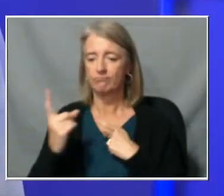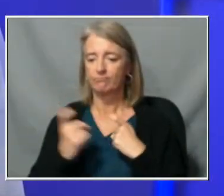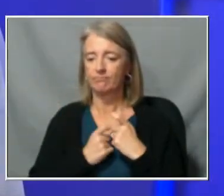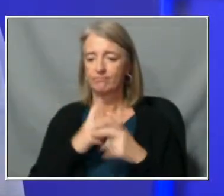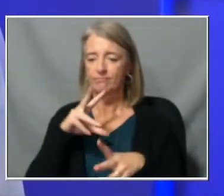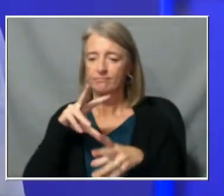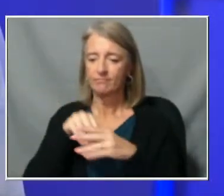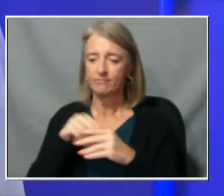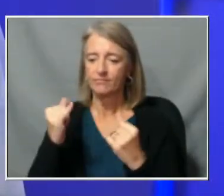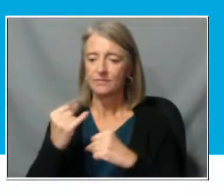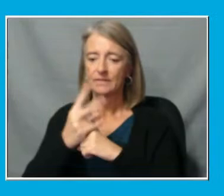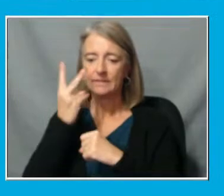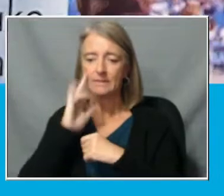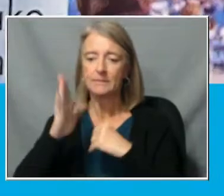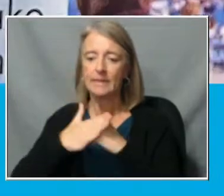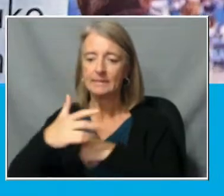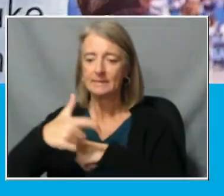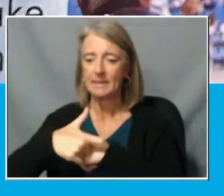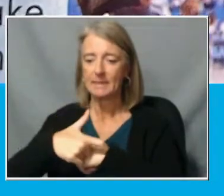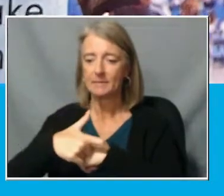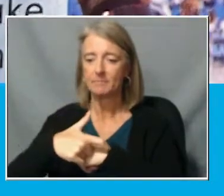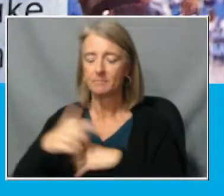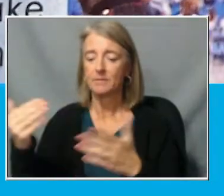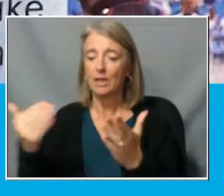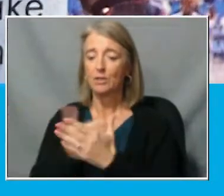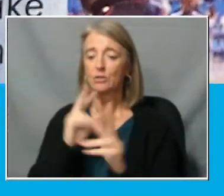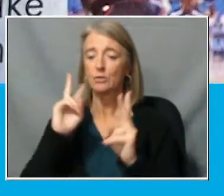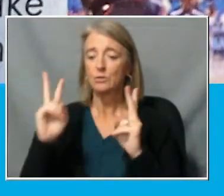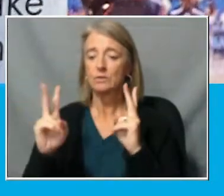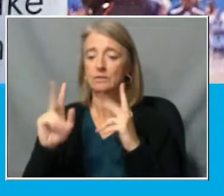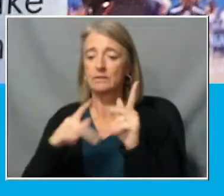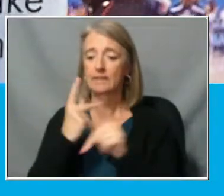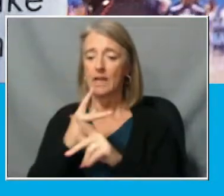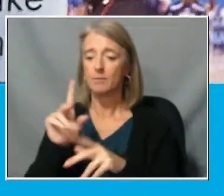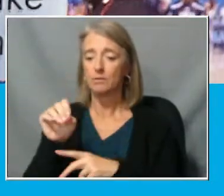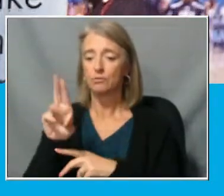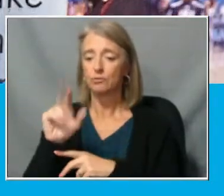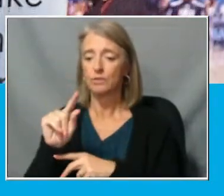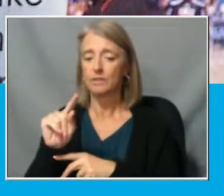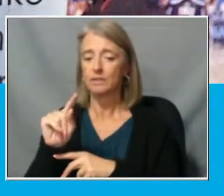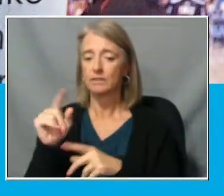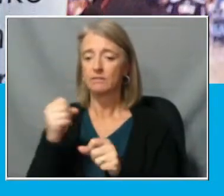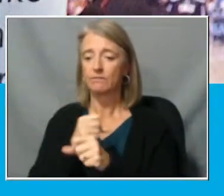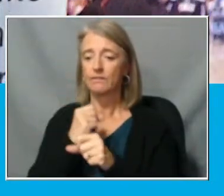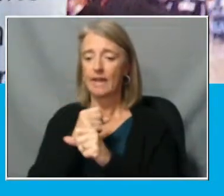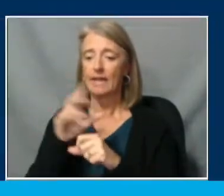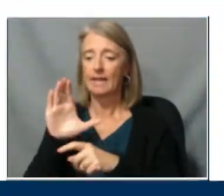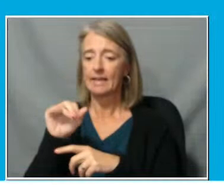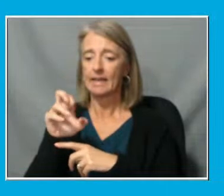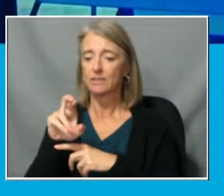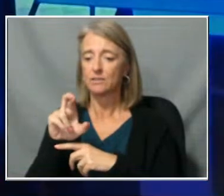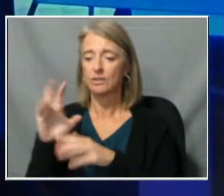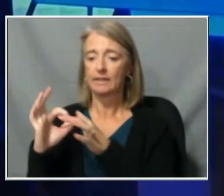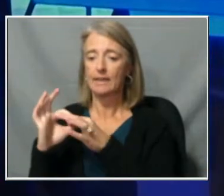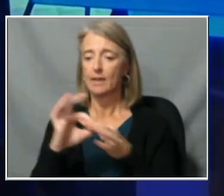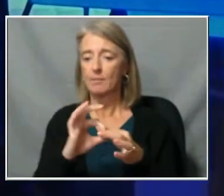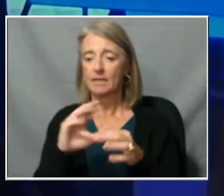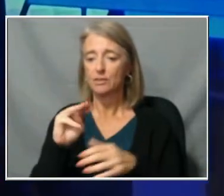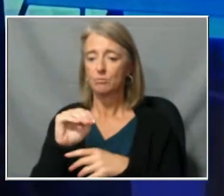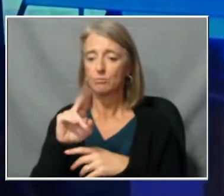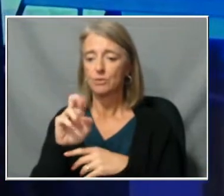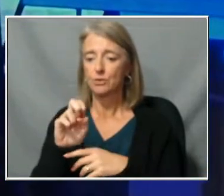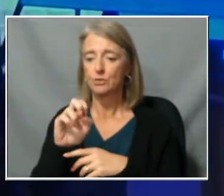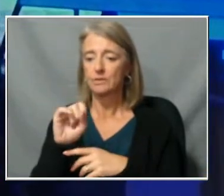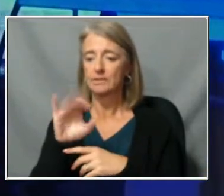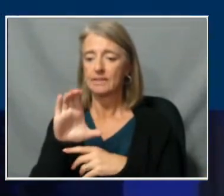today. We will see you next time. A new type of drug can find cancer and link it back to your immune cells. I'm Jessica Lovell on the